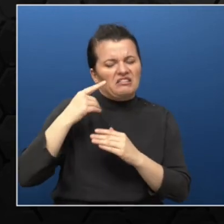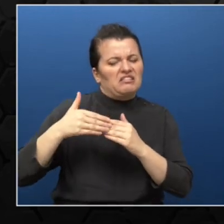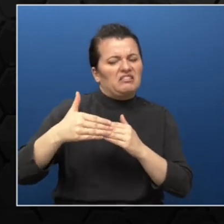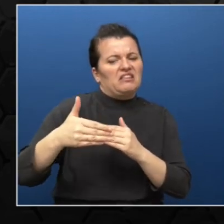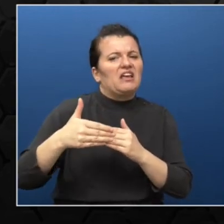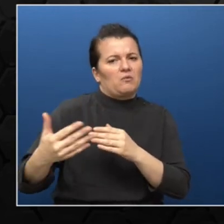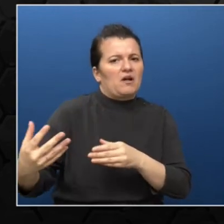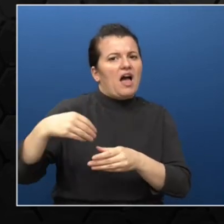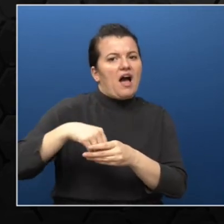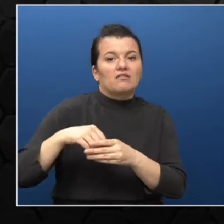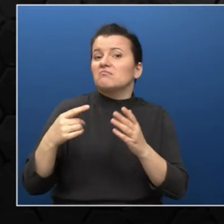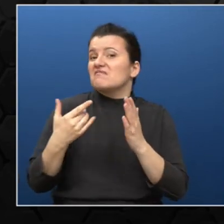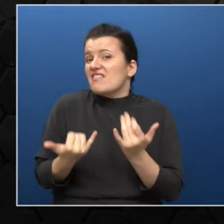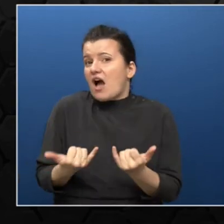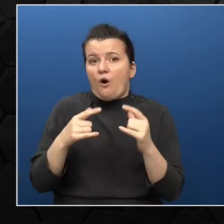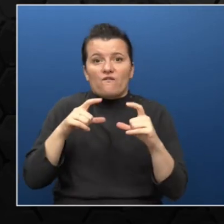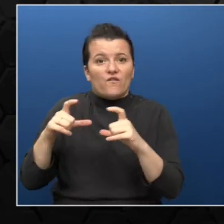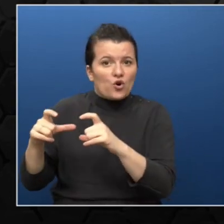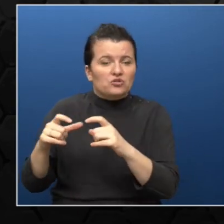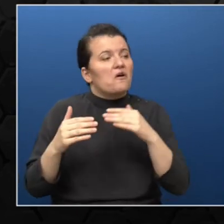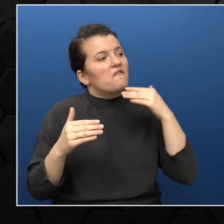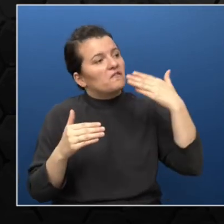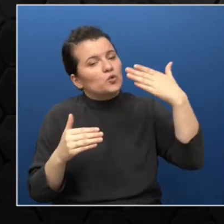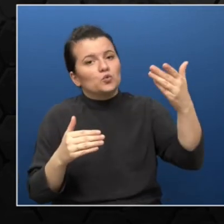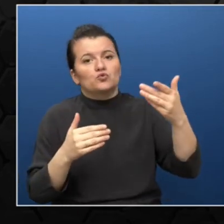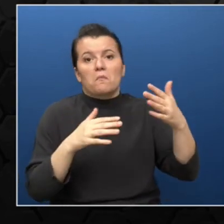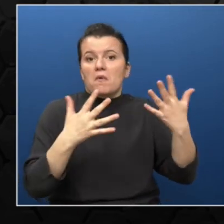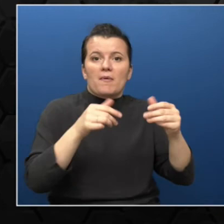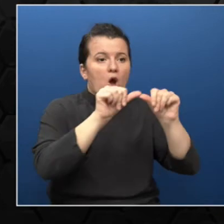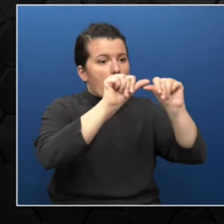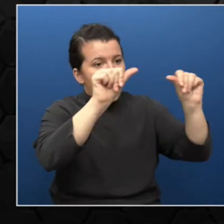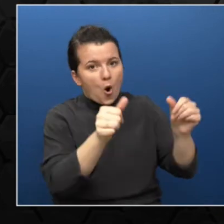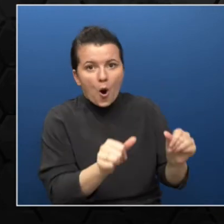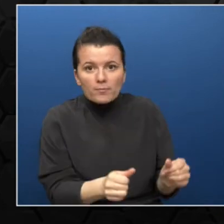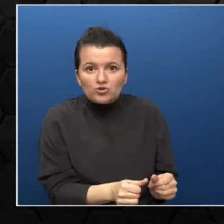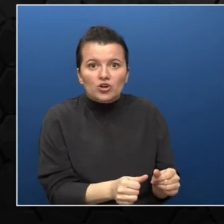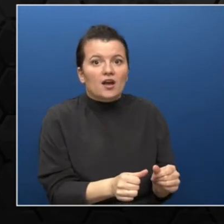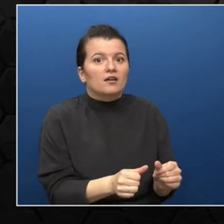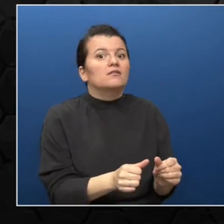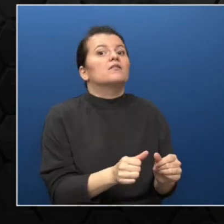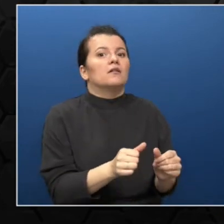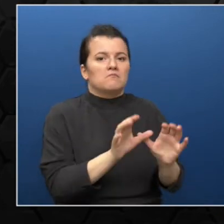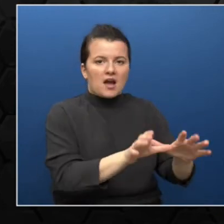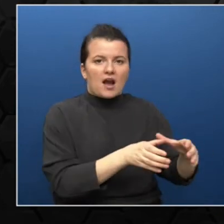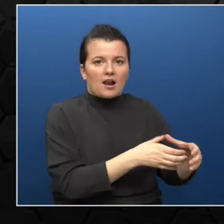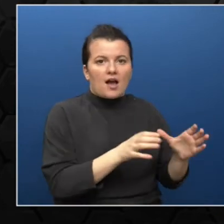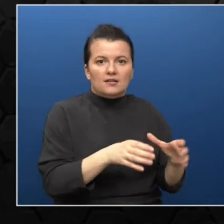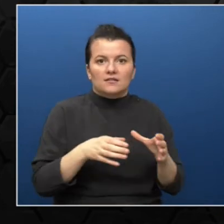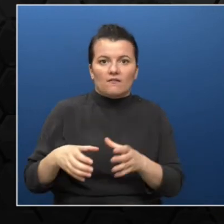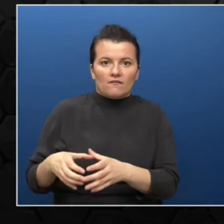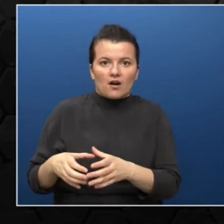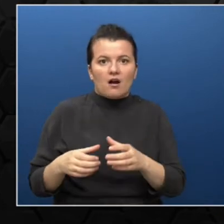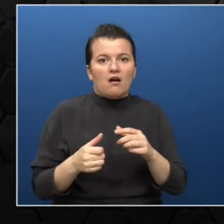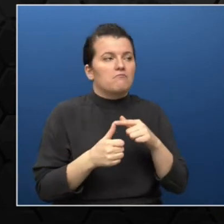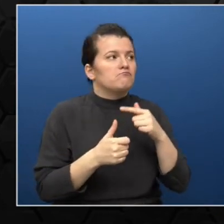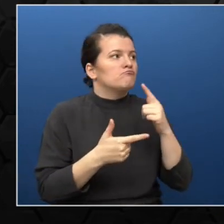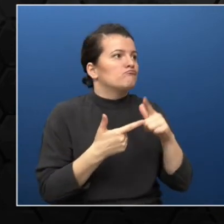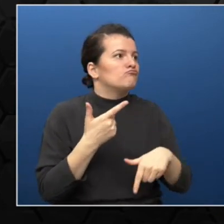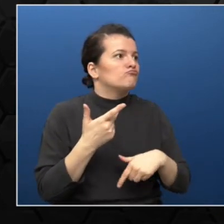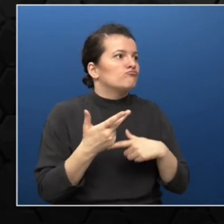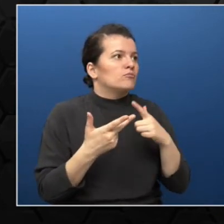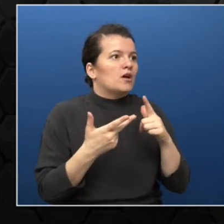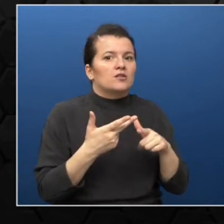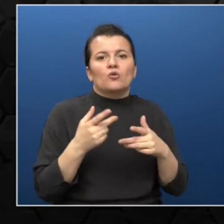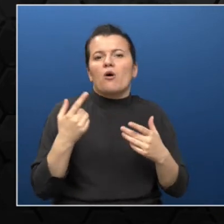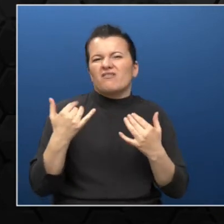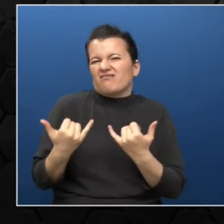for example, object classification as well, so you can classify objects within an image and not just label the